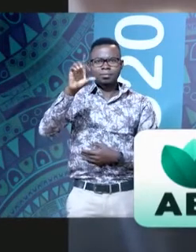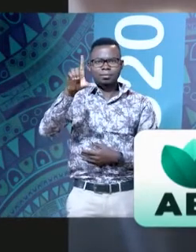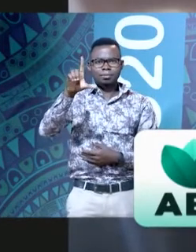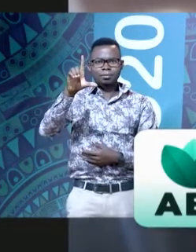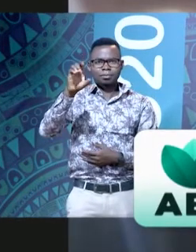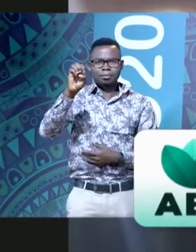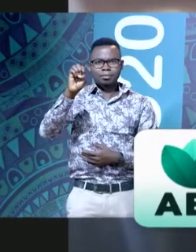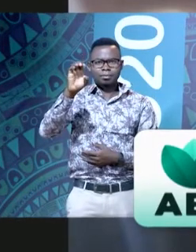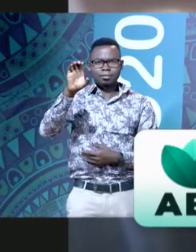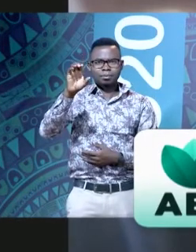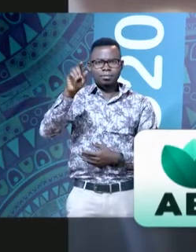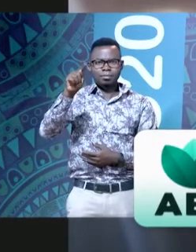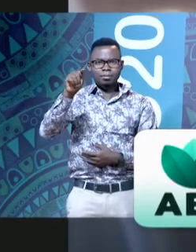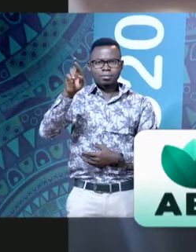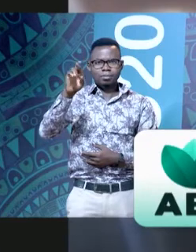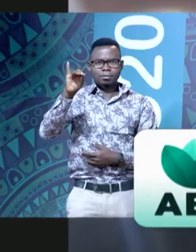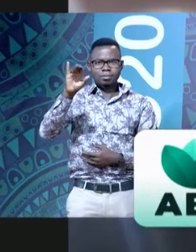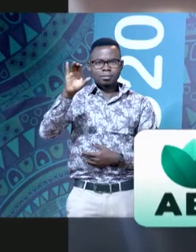50